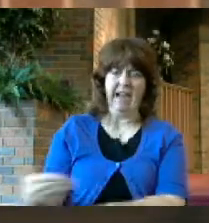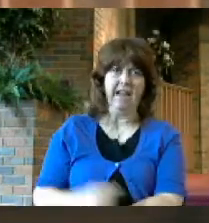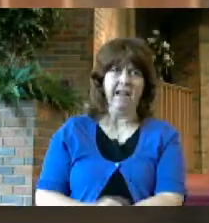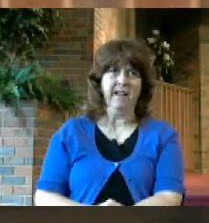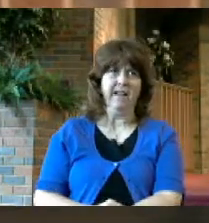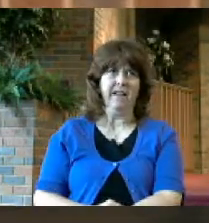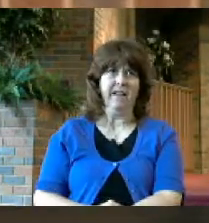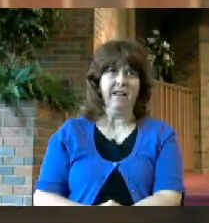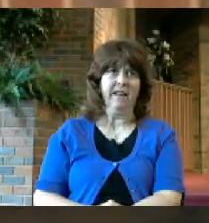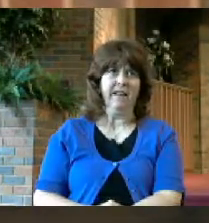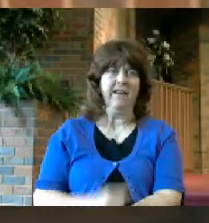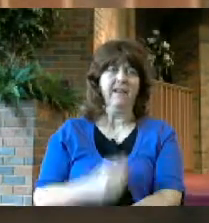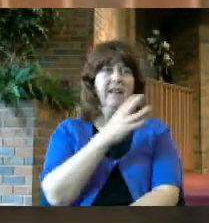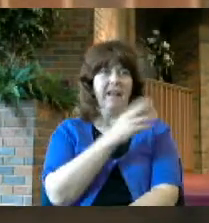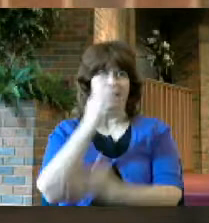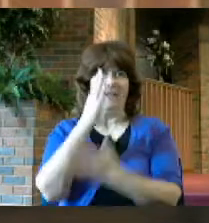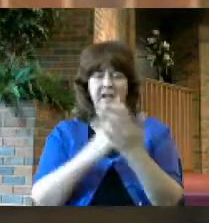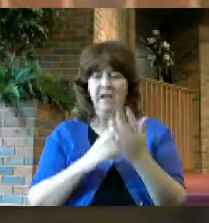battle."